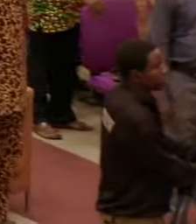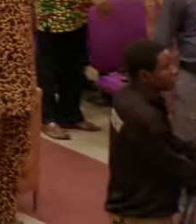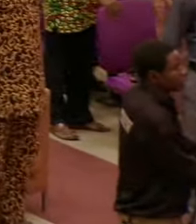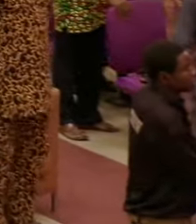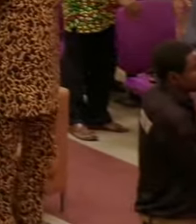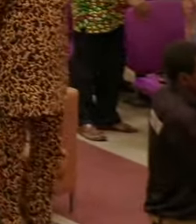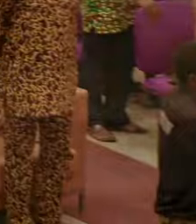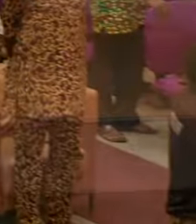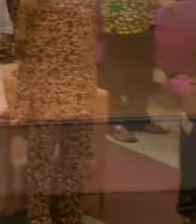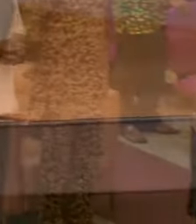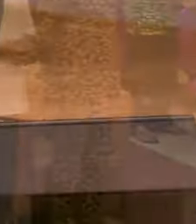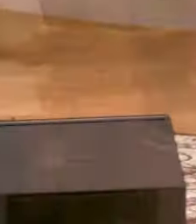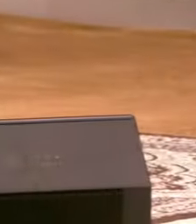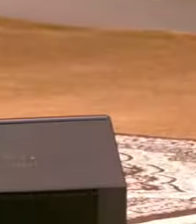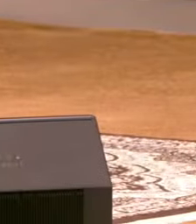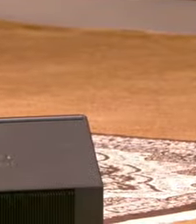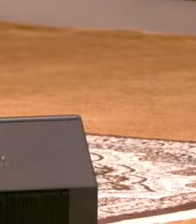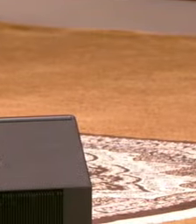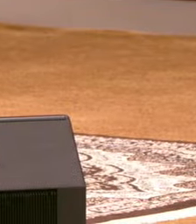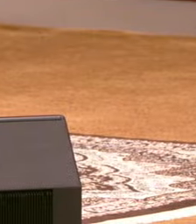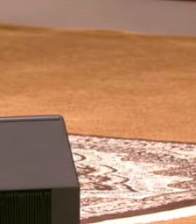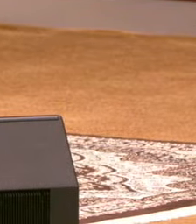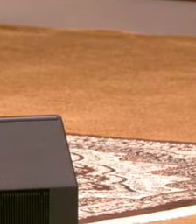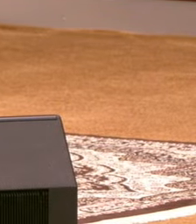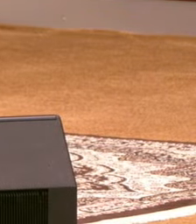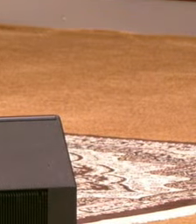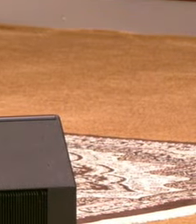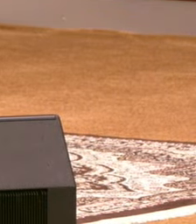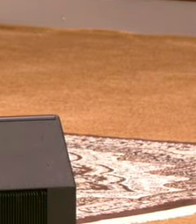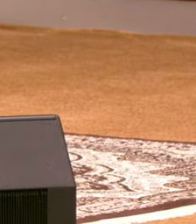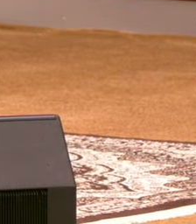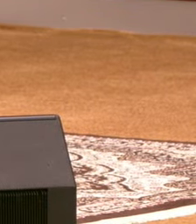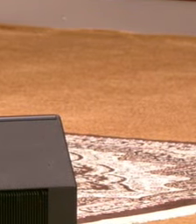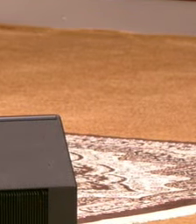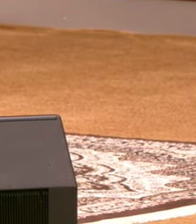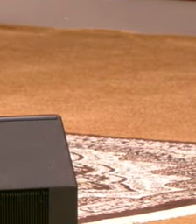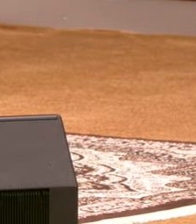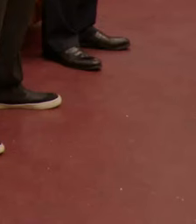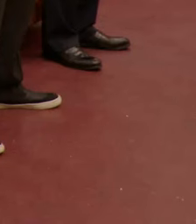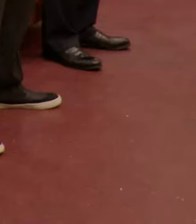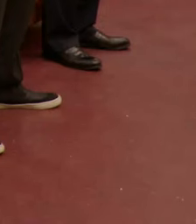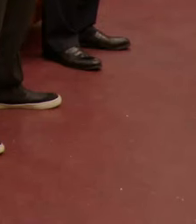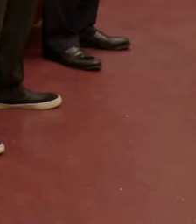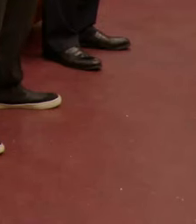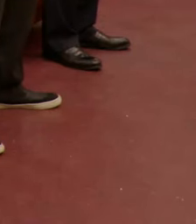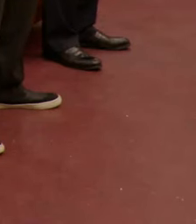The Lord bless you. And the Lord reign in your life in Jesus'